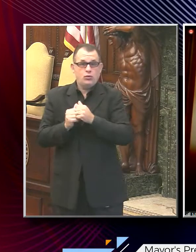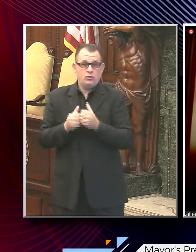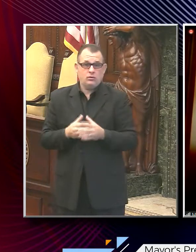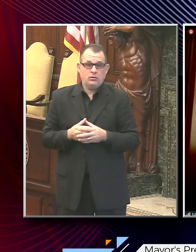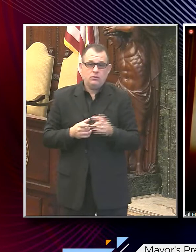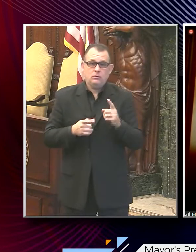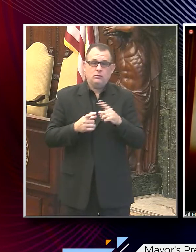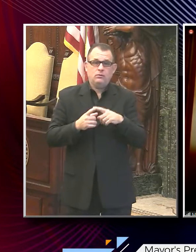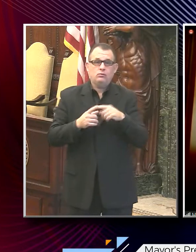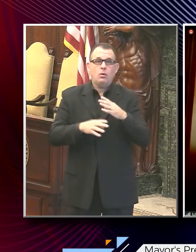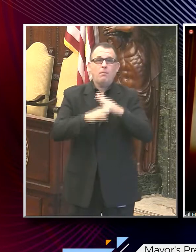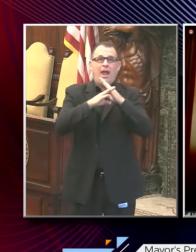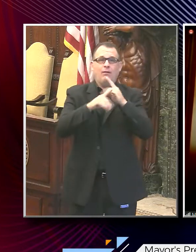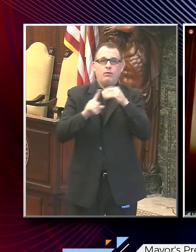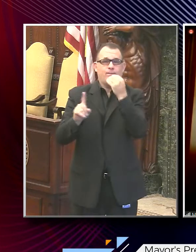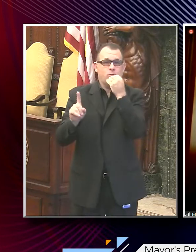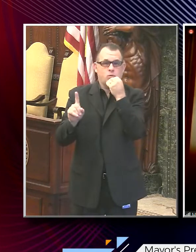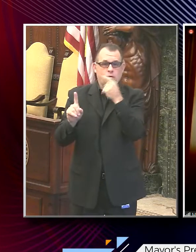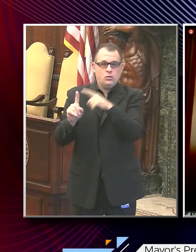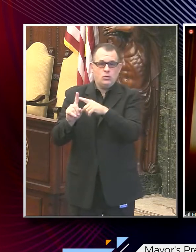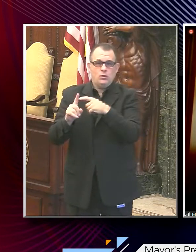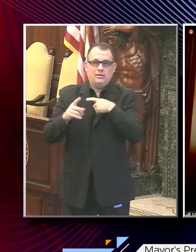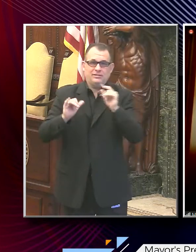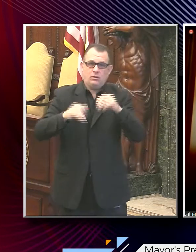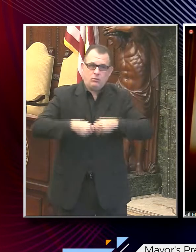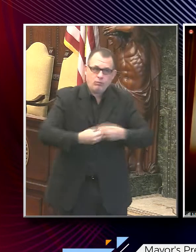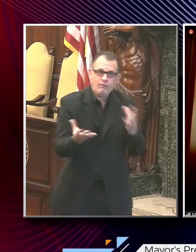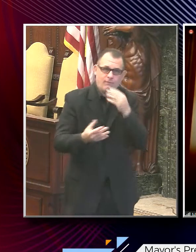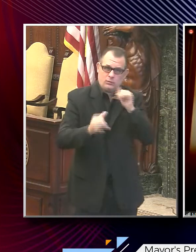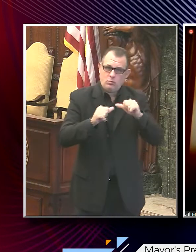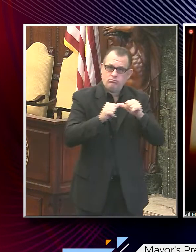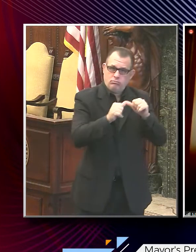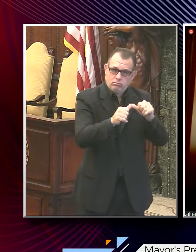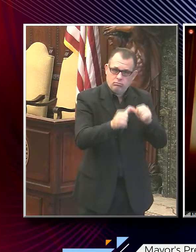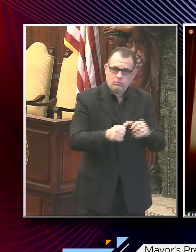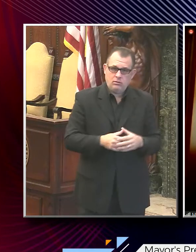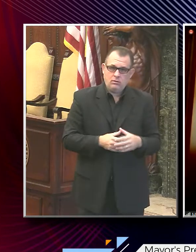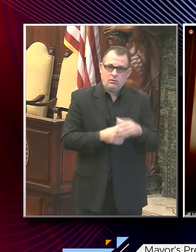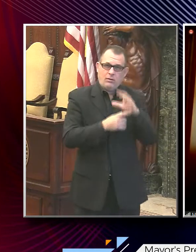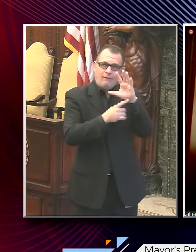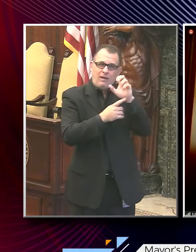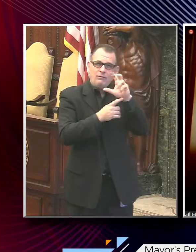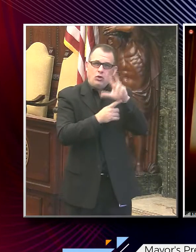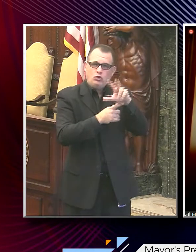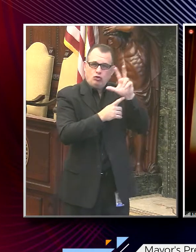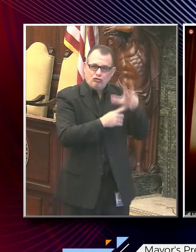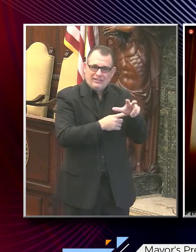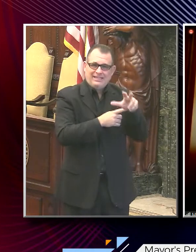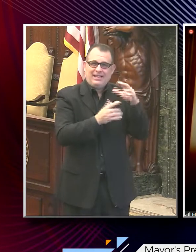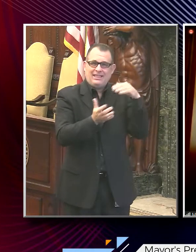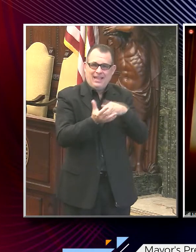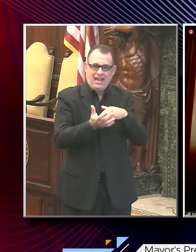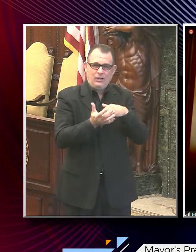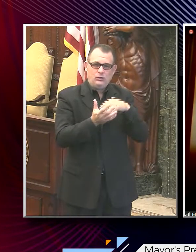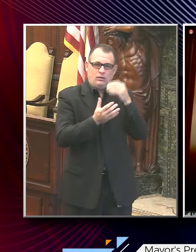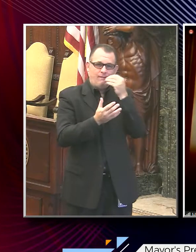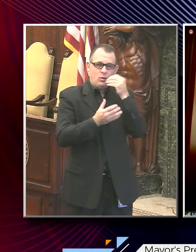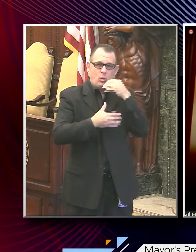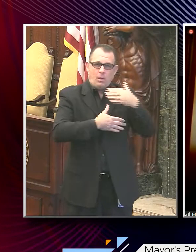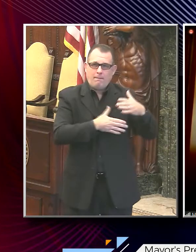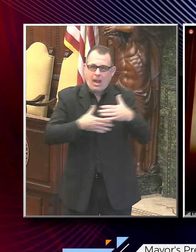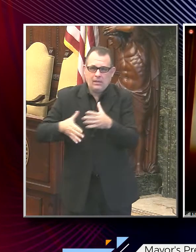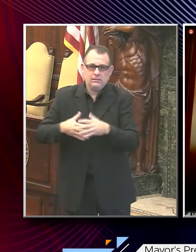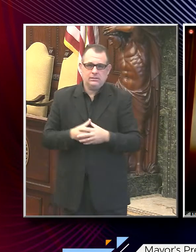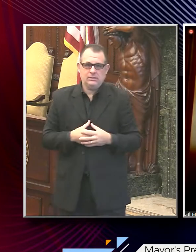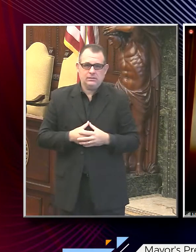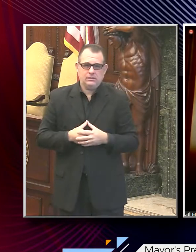pandemic. Since March, 533,000 food boxes, that's more than 4 tons of food, were distributed through the food